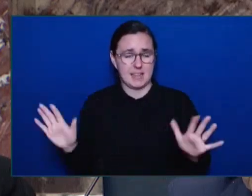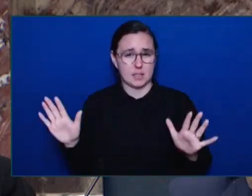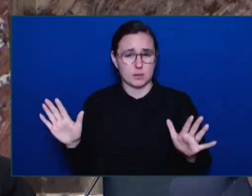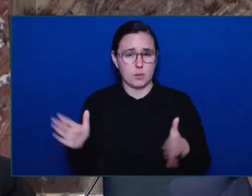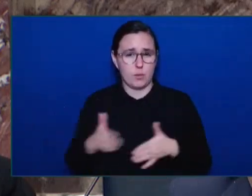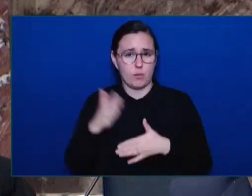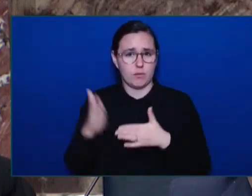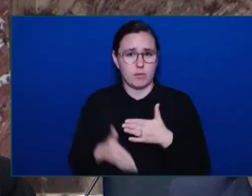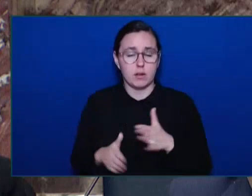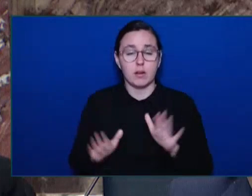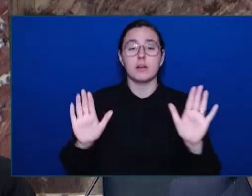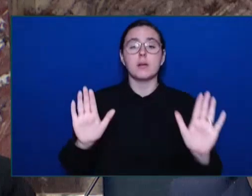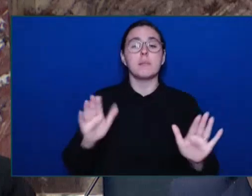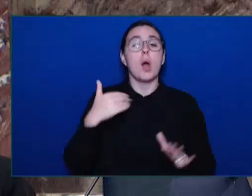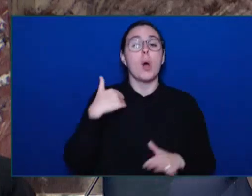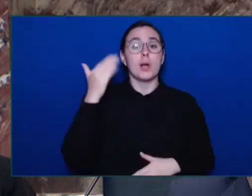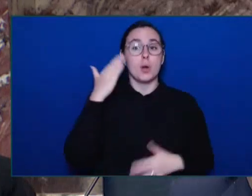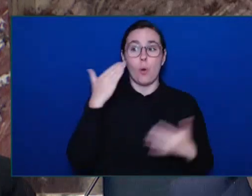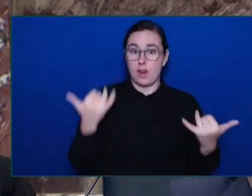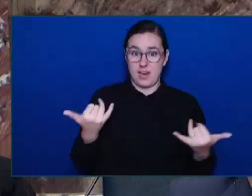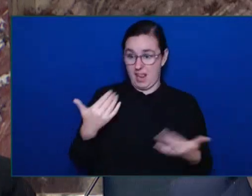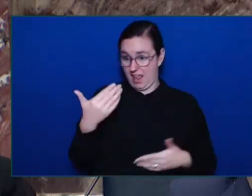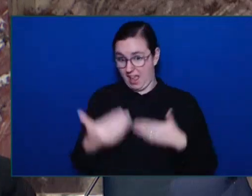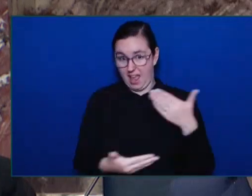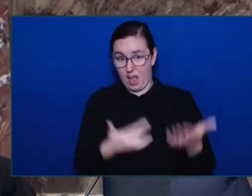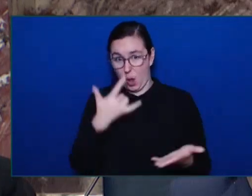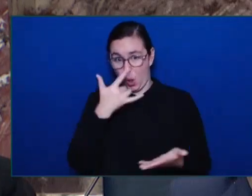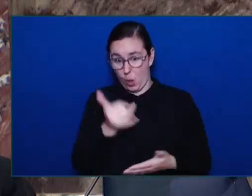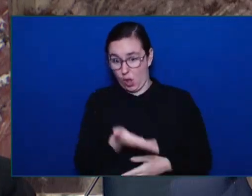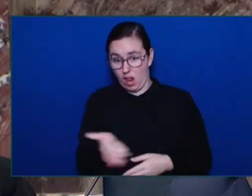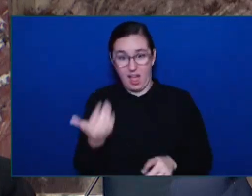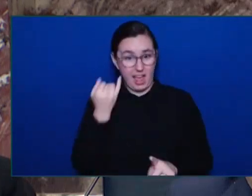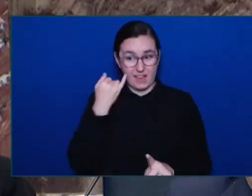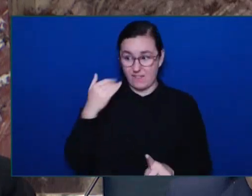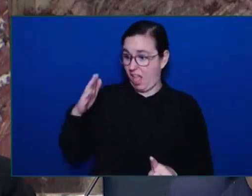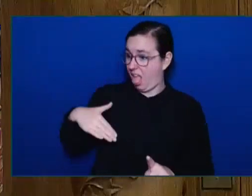most vulnerable children and youth?